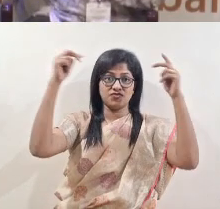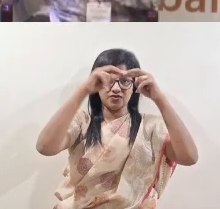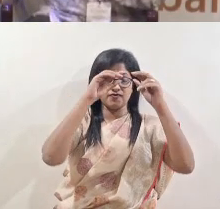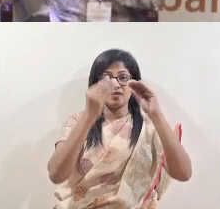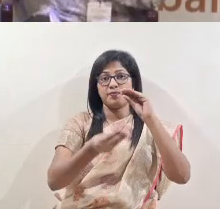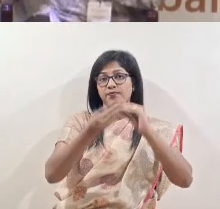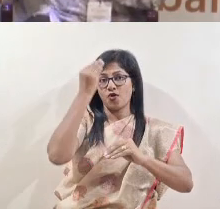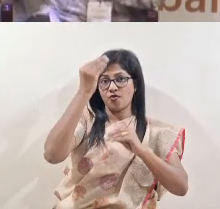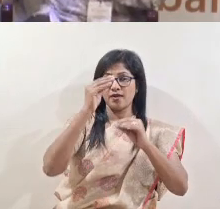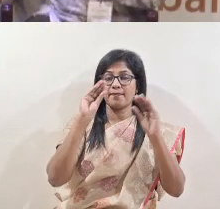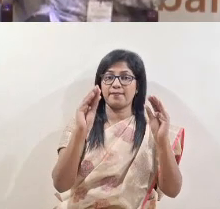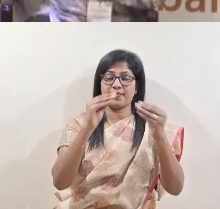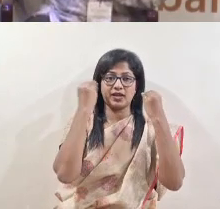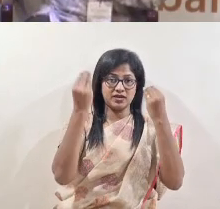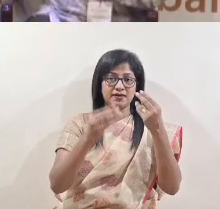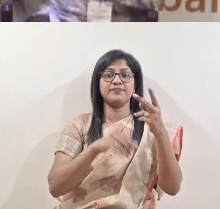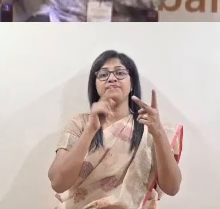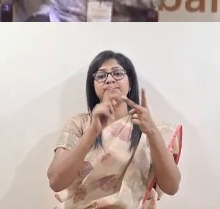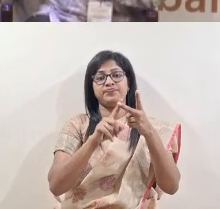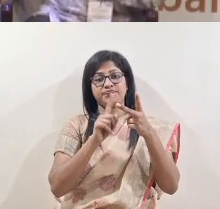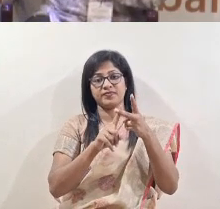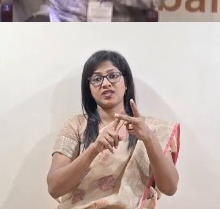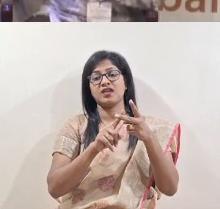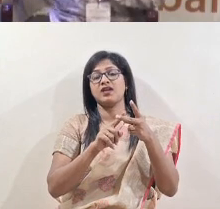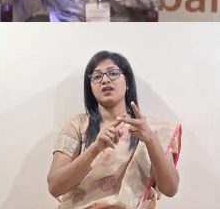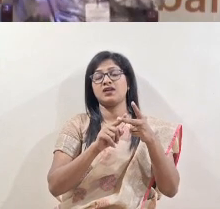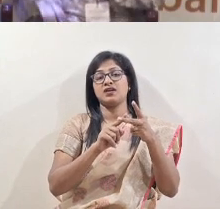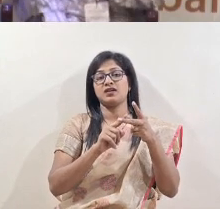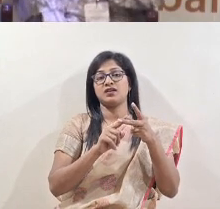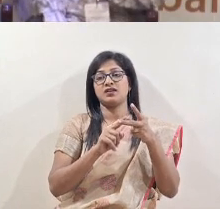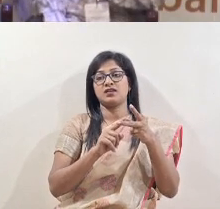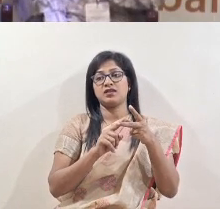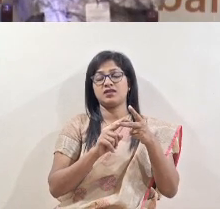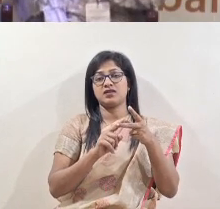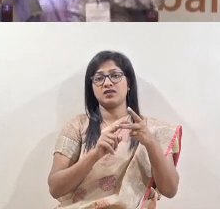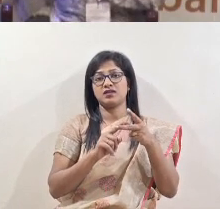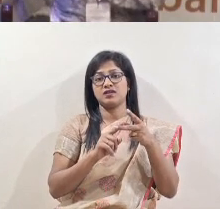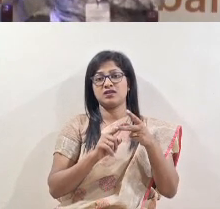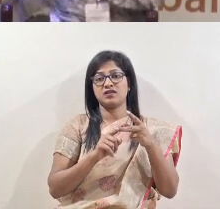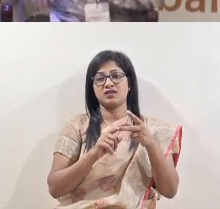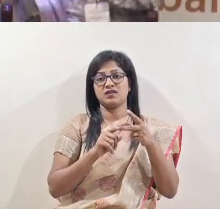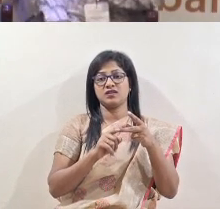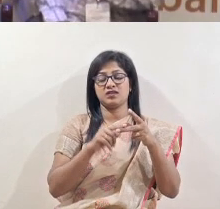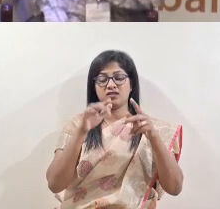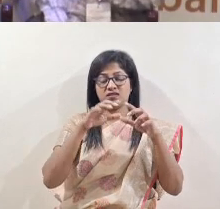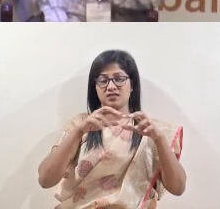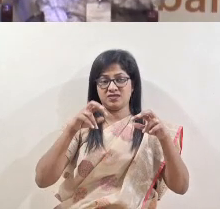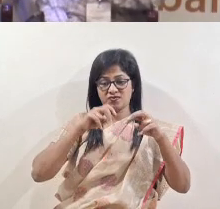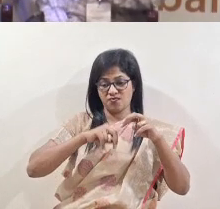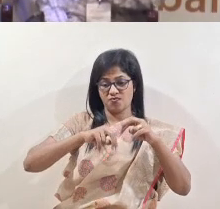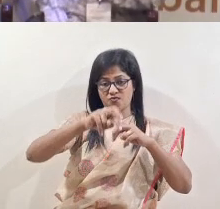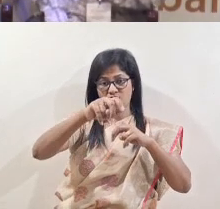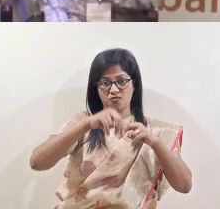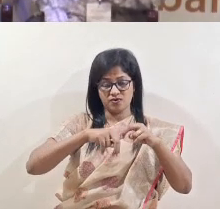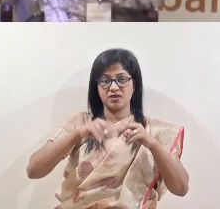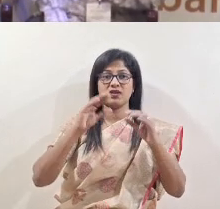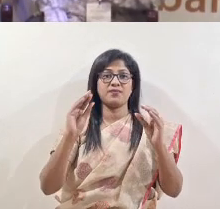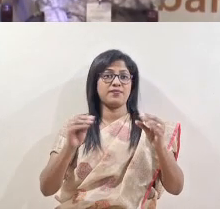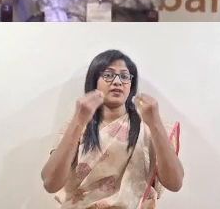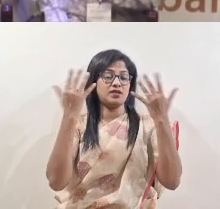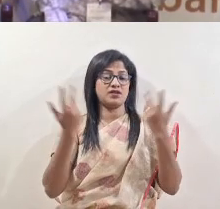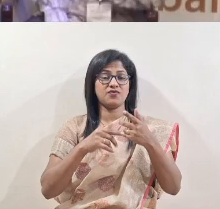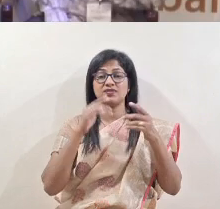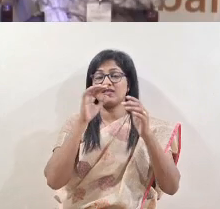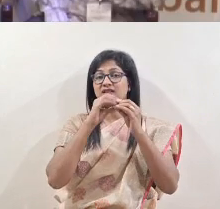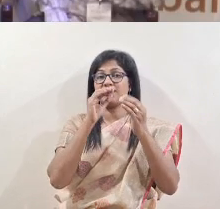bridge and that will enhance the utilization of the ad grade crossing, mid block crossing? Sir, in case